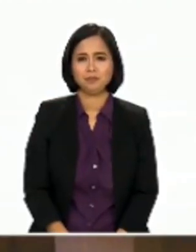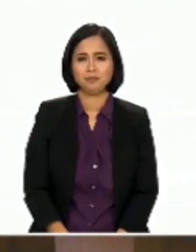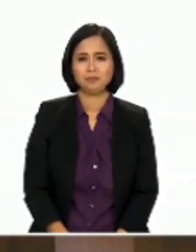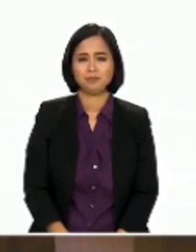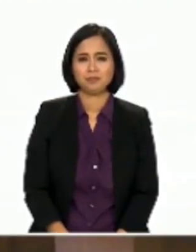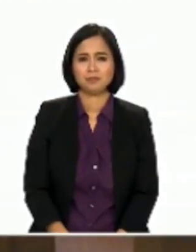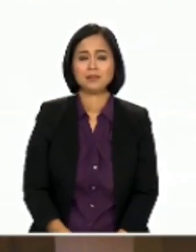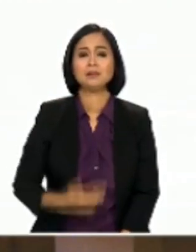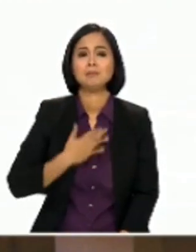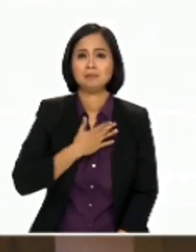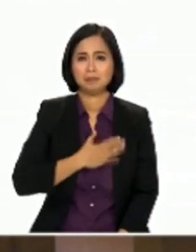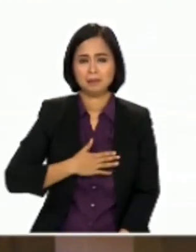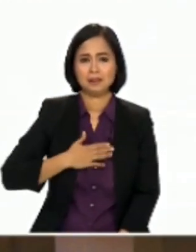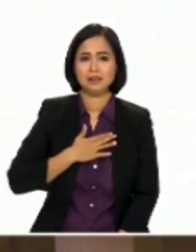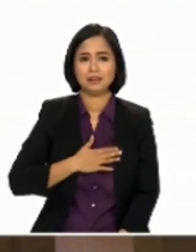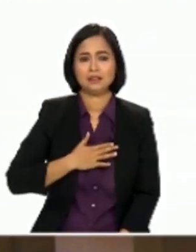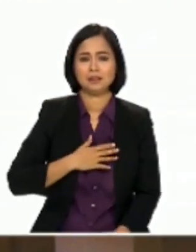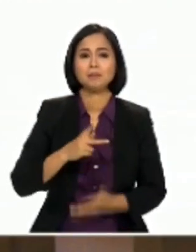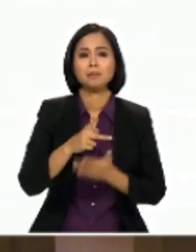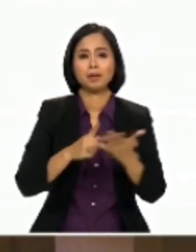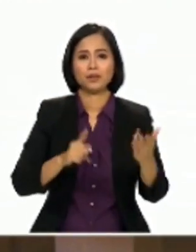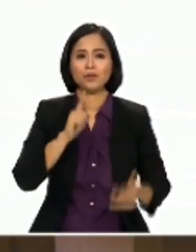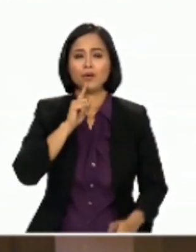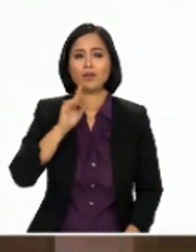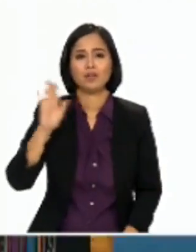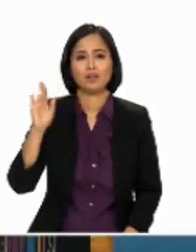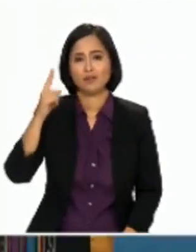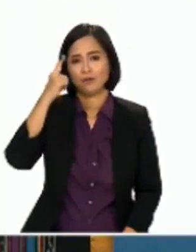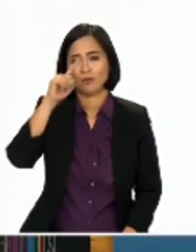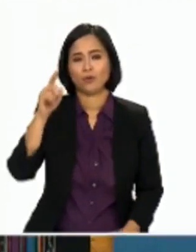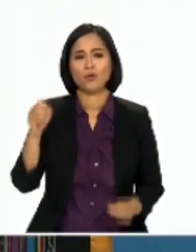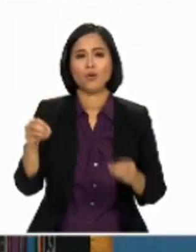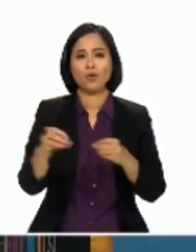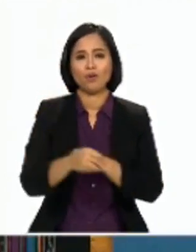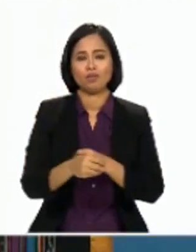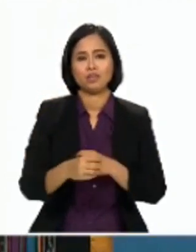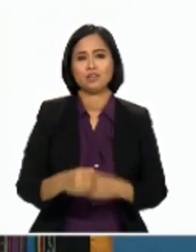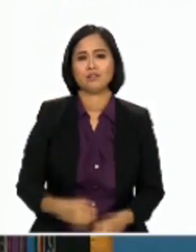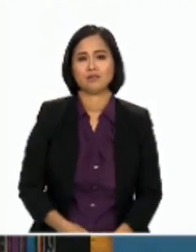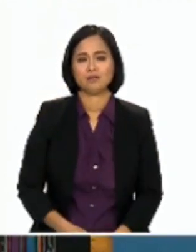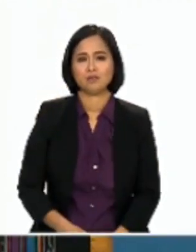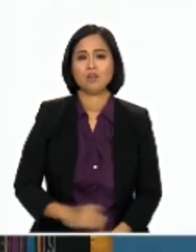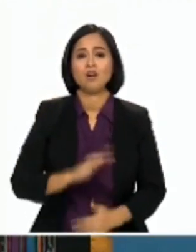Make it a part of my oath of office. Lahat kayo dyan,